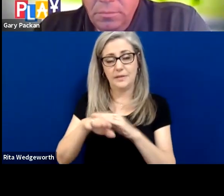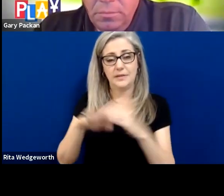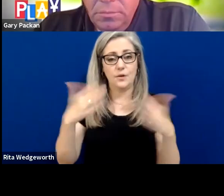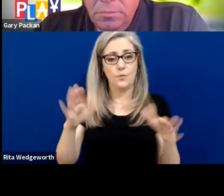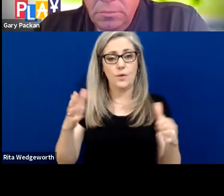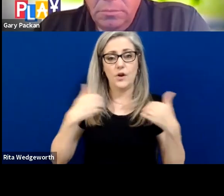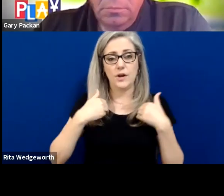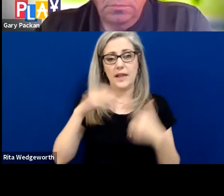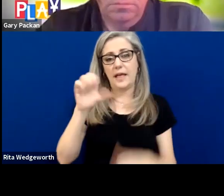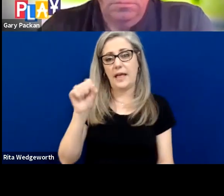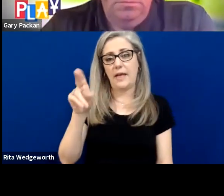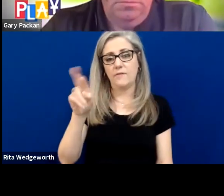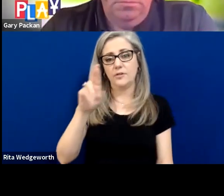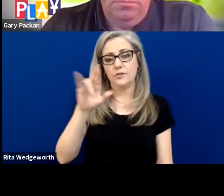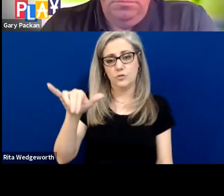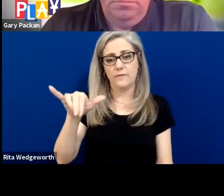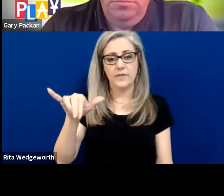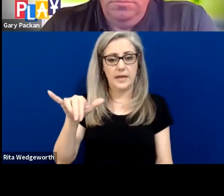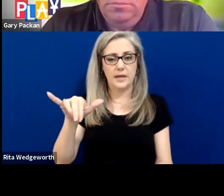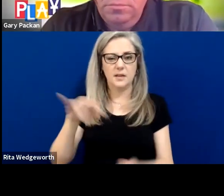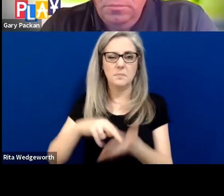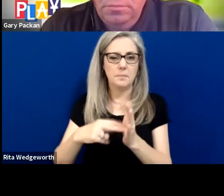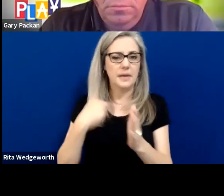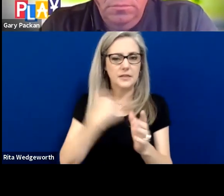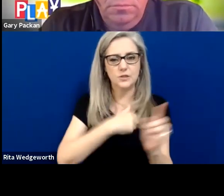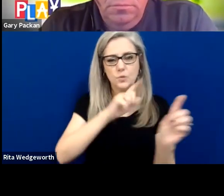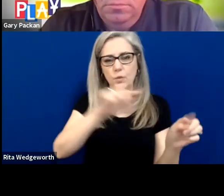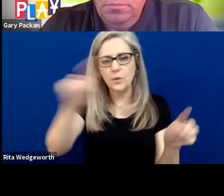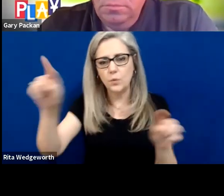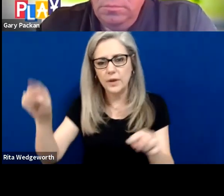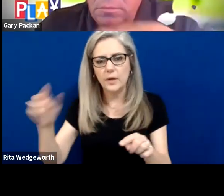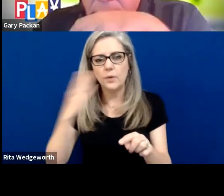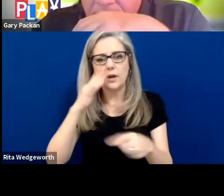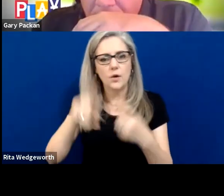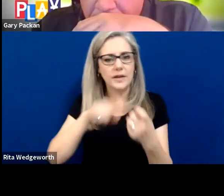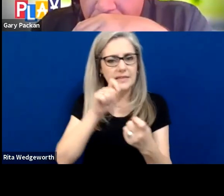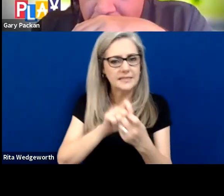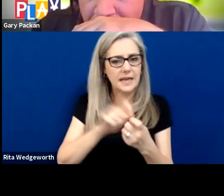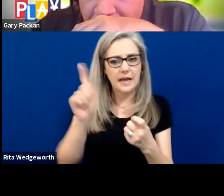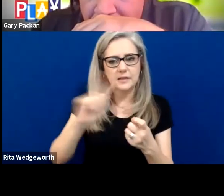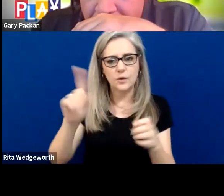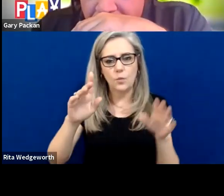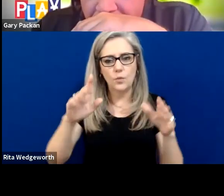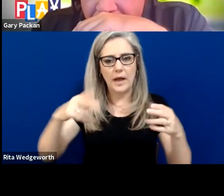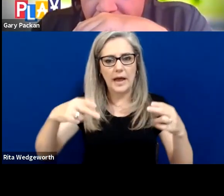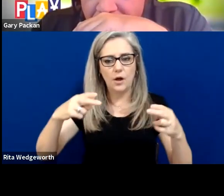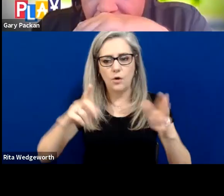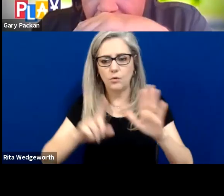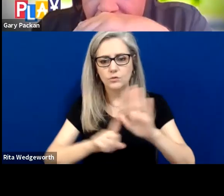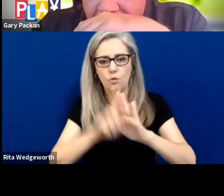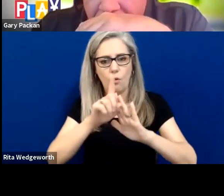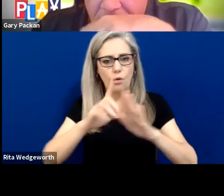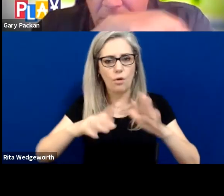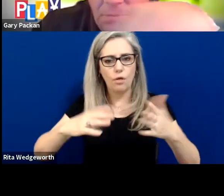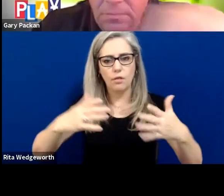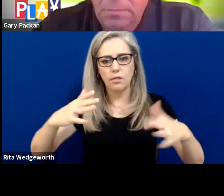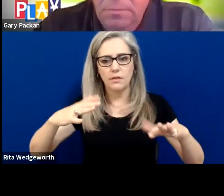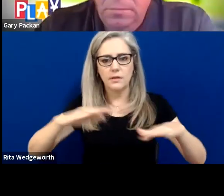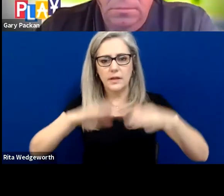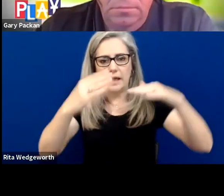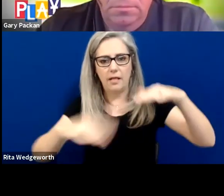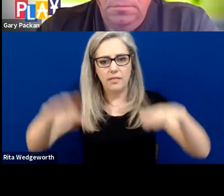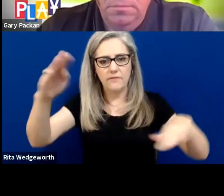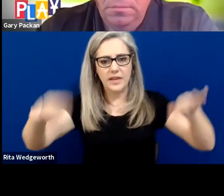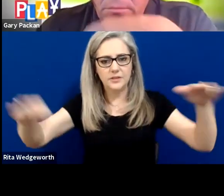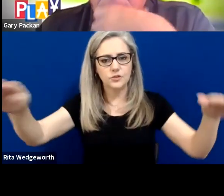survey on the park. That means we went out. We know exactly what all our elevations are. We did a tree survey. We know exactly